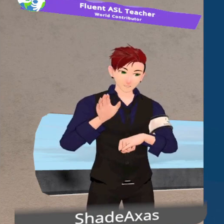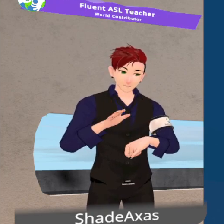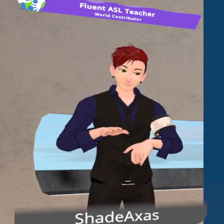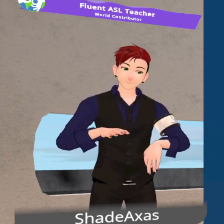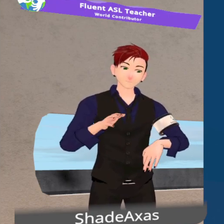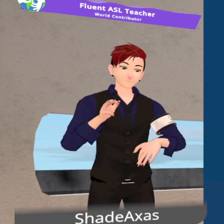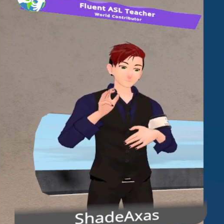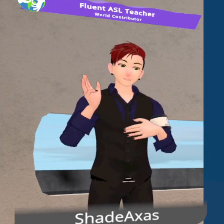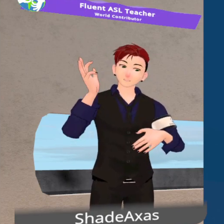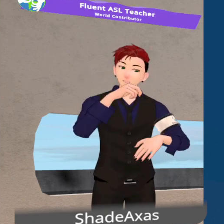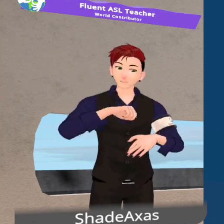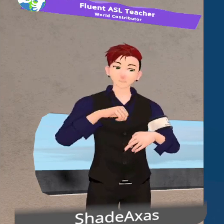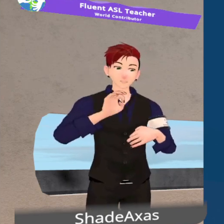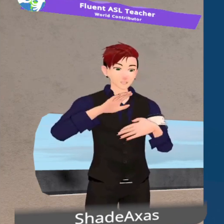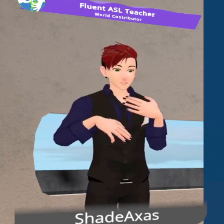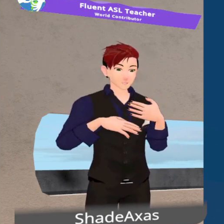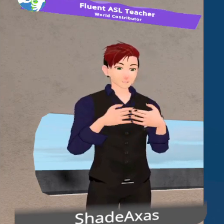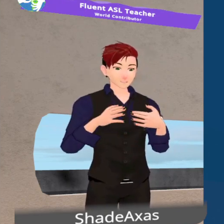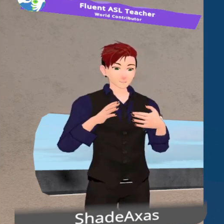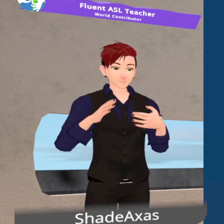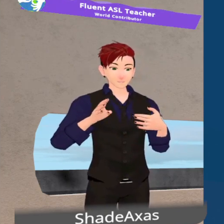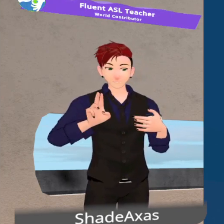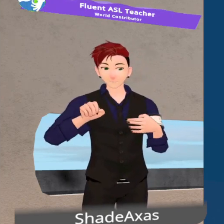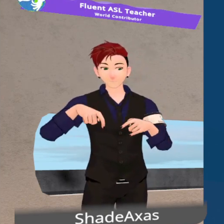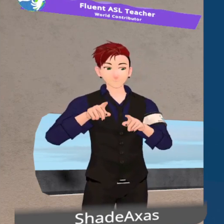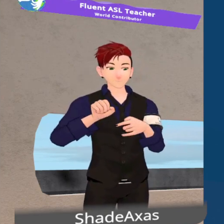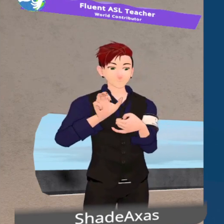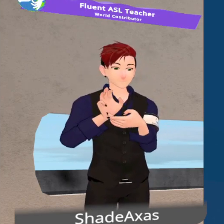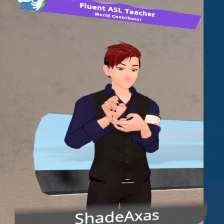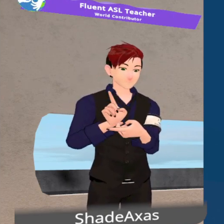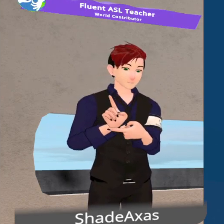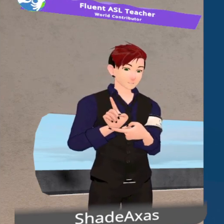but still not enough. You will be missing out on all of those